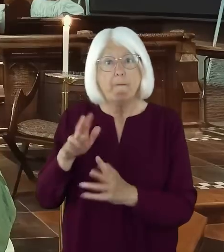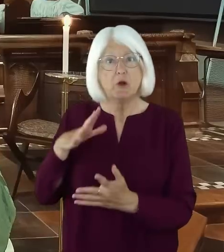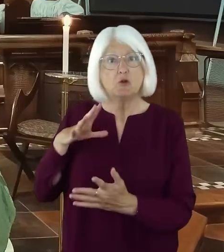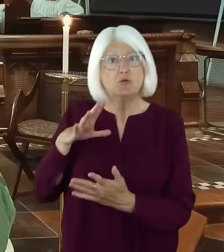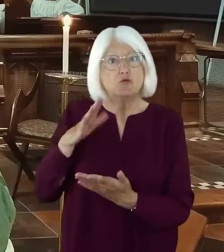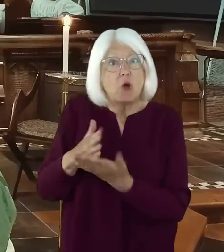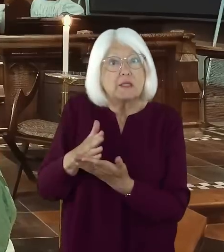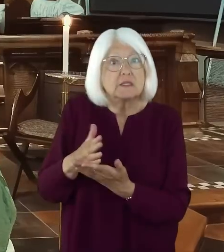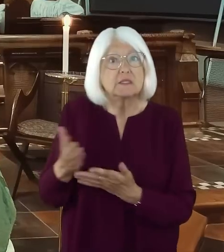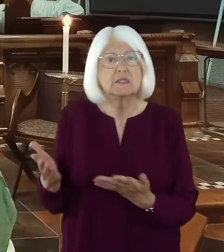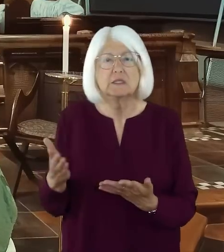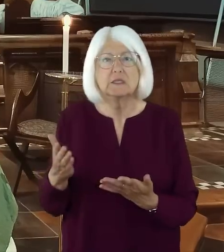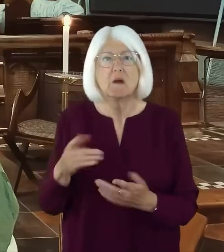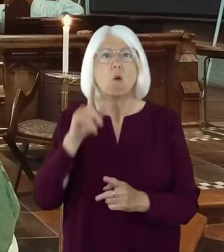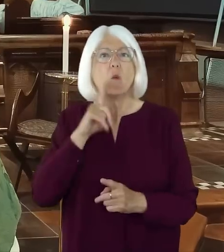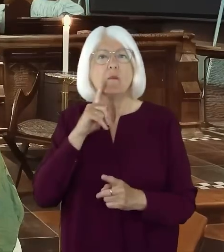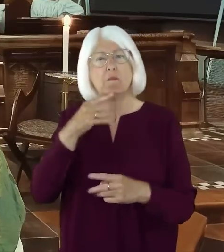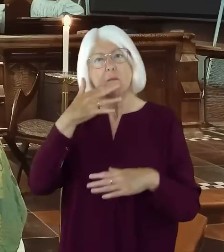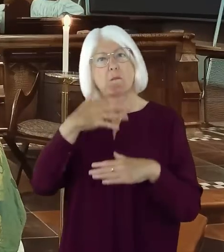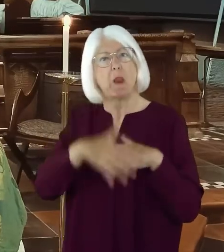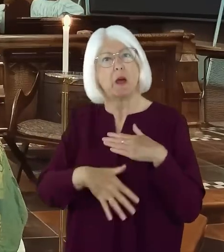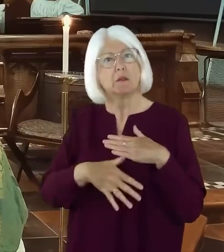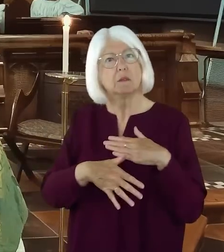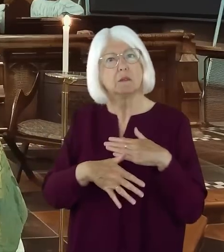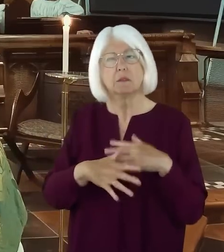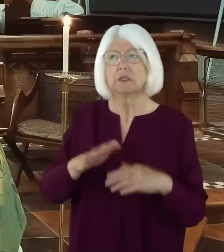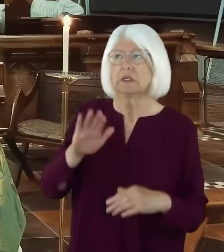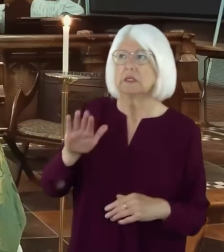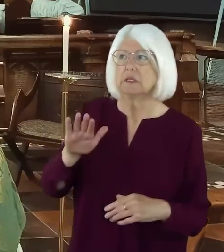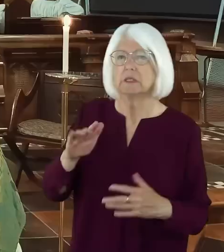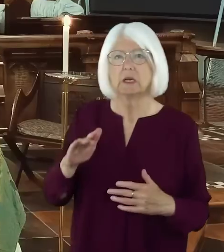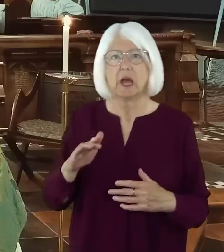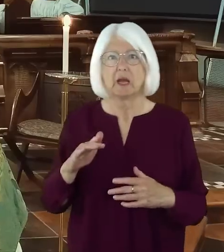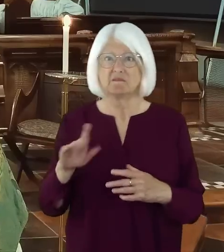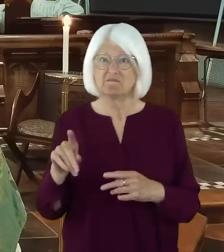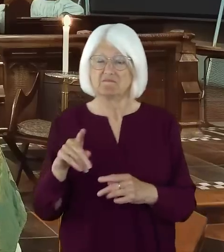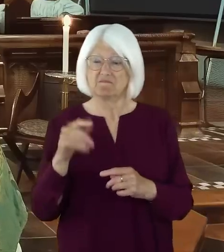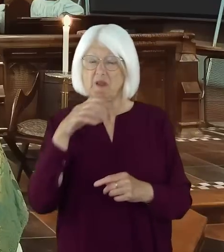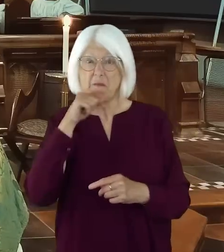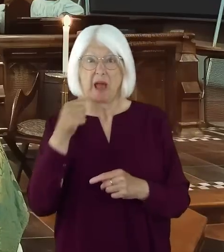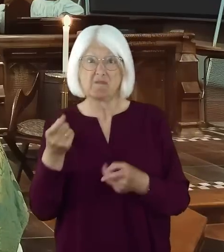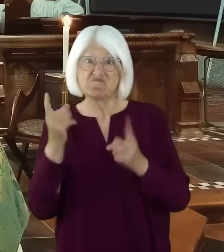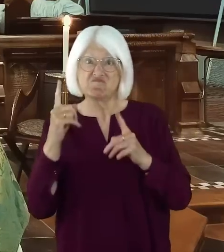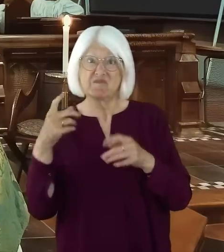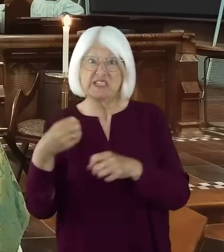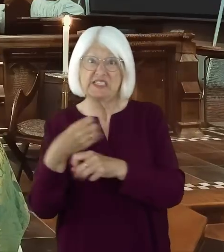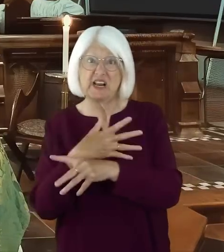in Jesus. The woman with the hemorrhage of blood and the synagogue leader whose child has